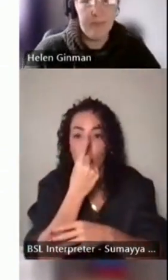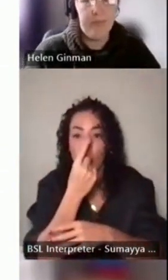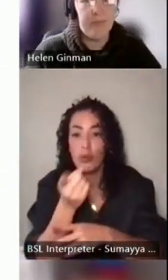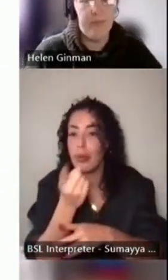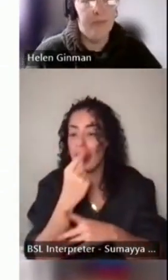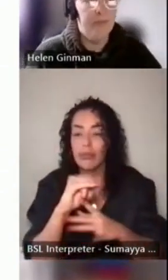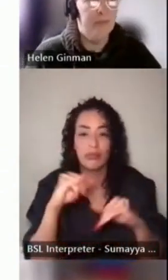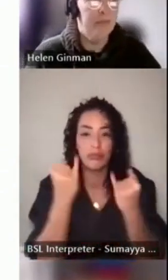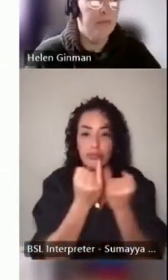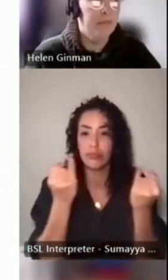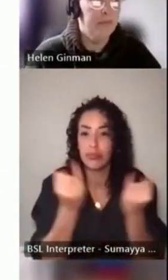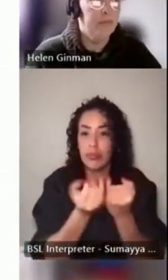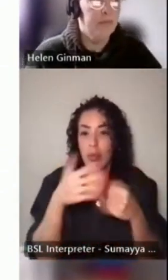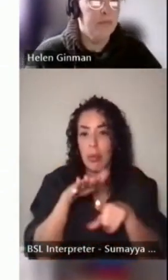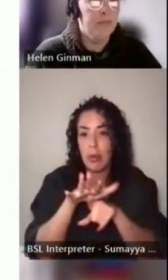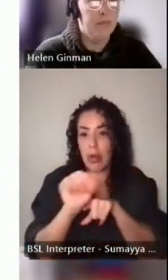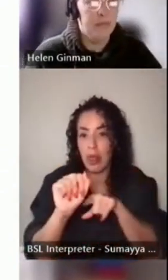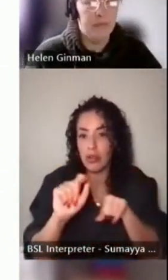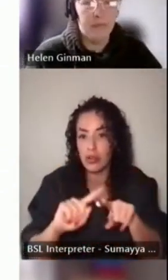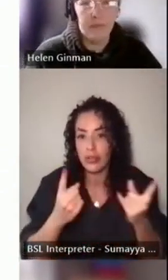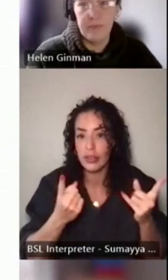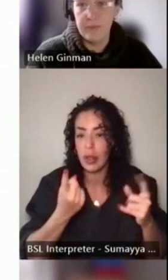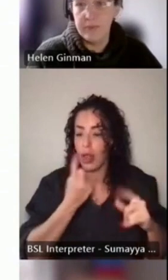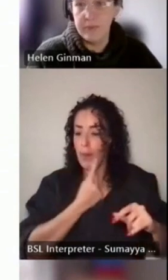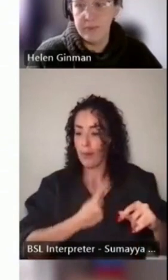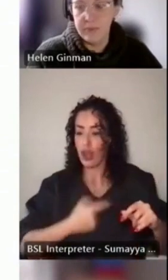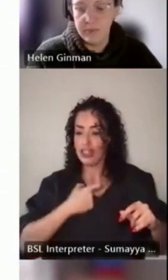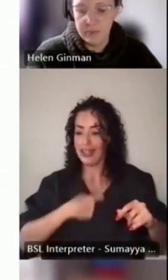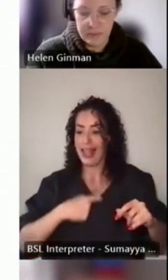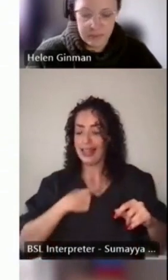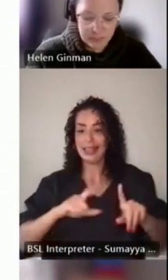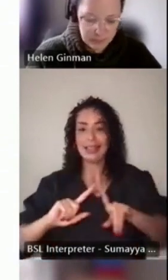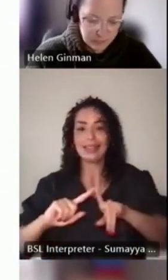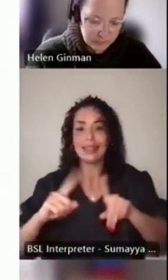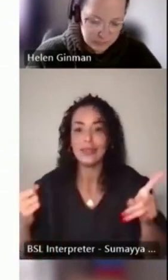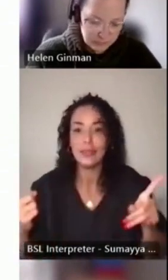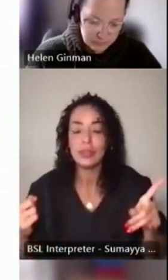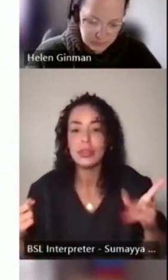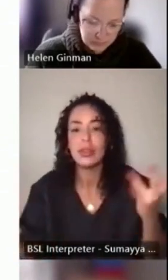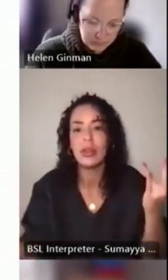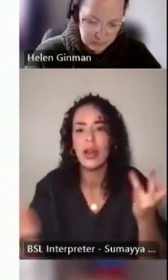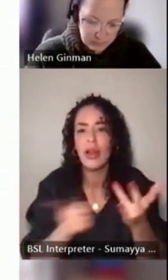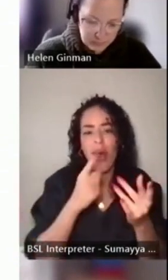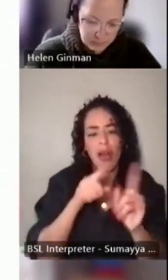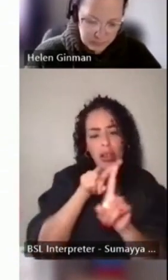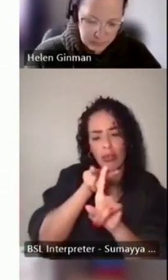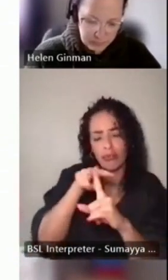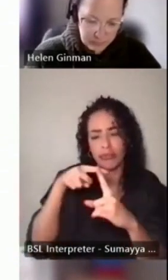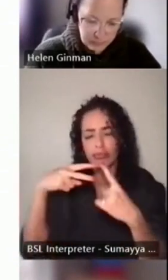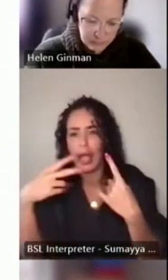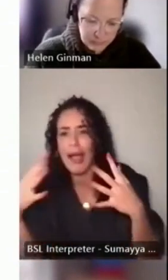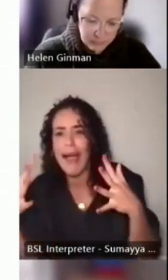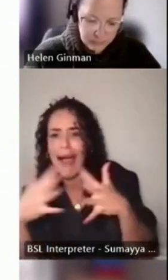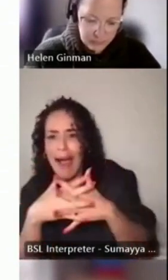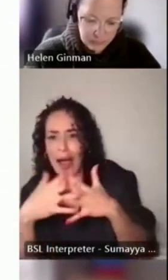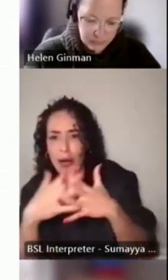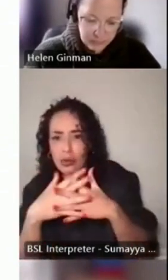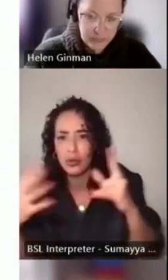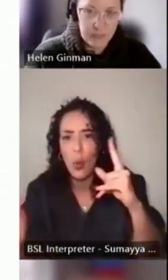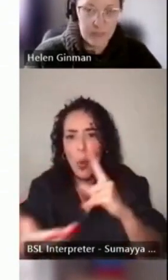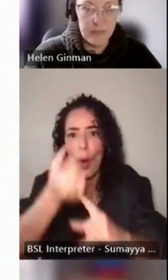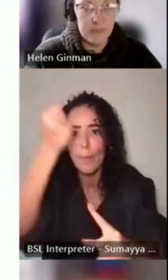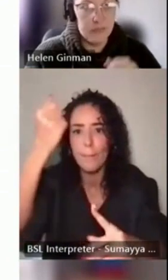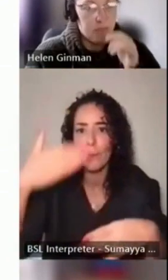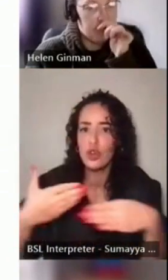cultural differences, personality differences, and other views around how to do the job. So I don't know if anyone's